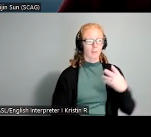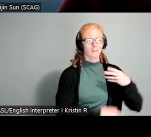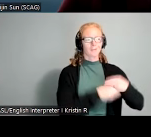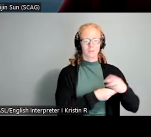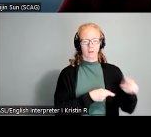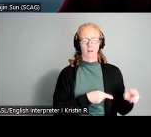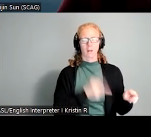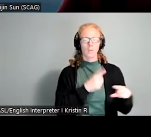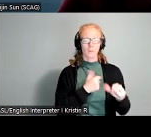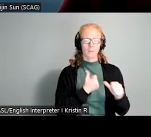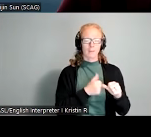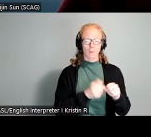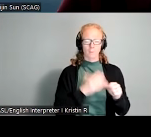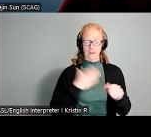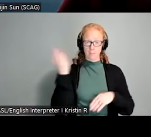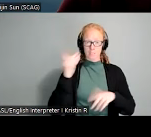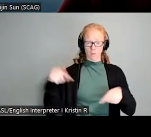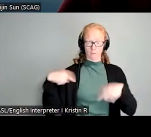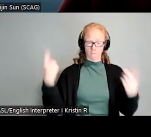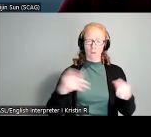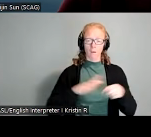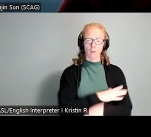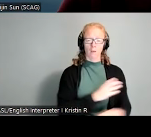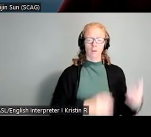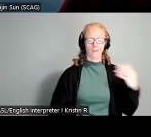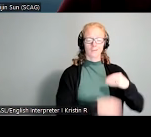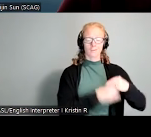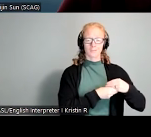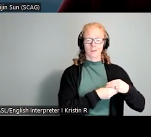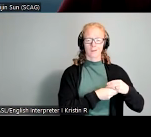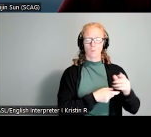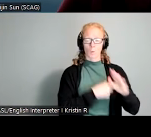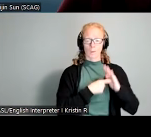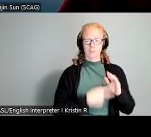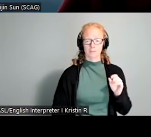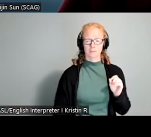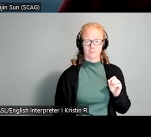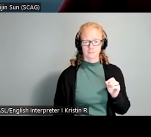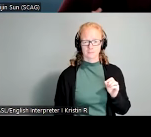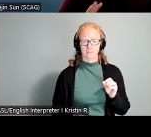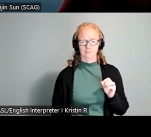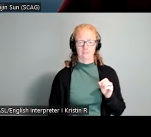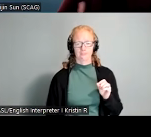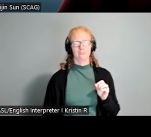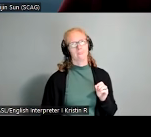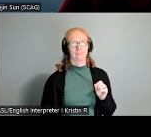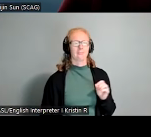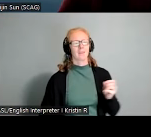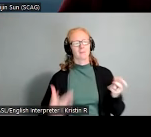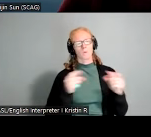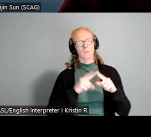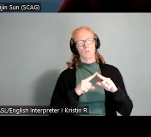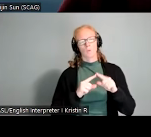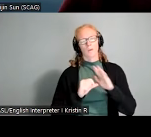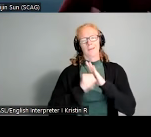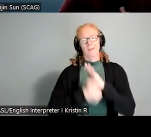earlier presentation thus far primarily covers the substantive requirements. What I want to highlight through this